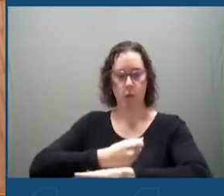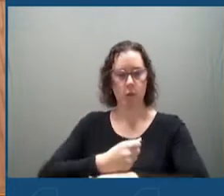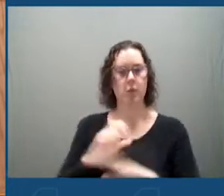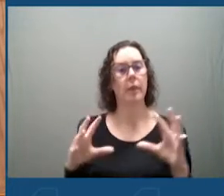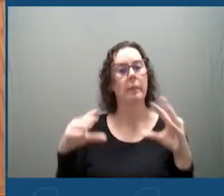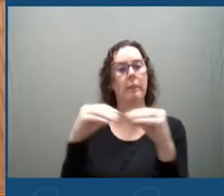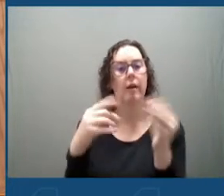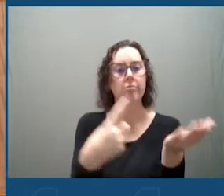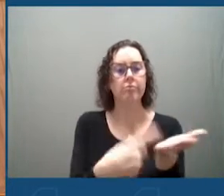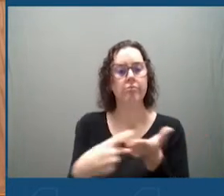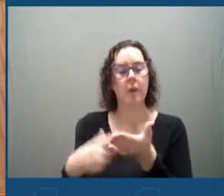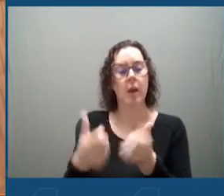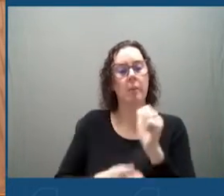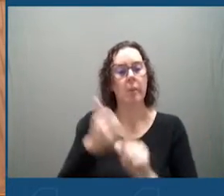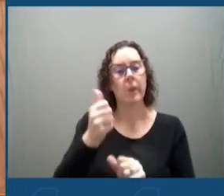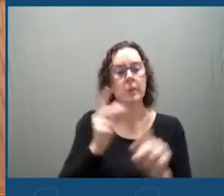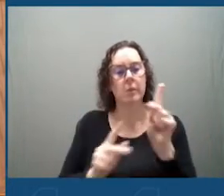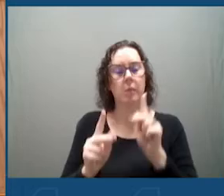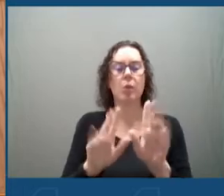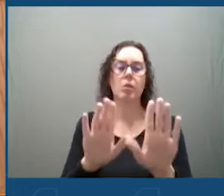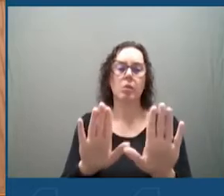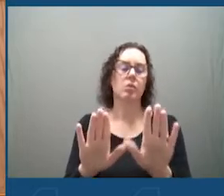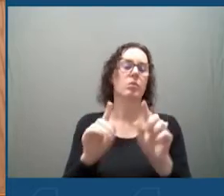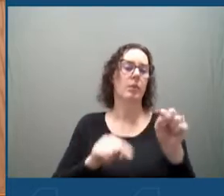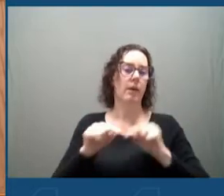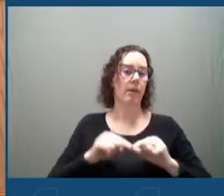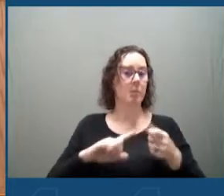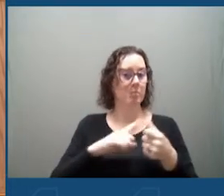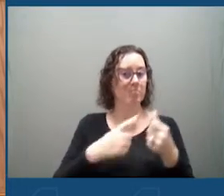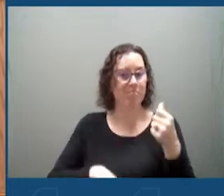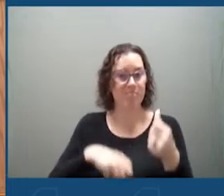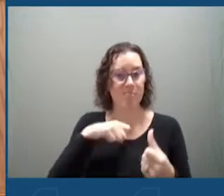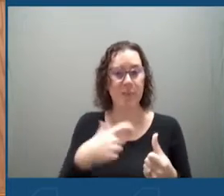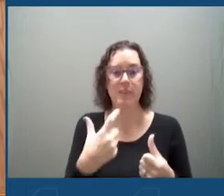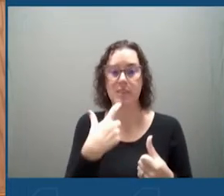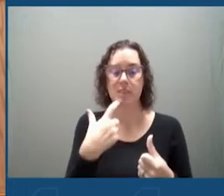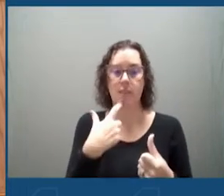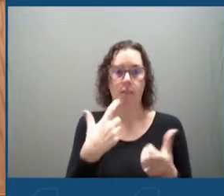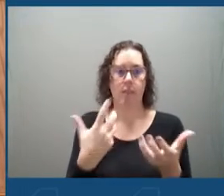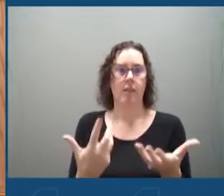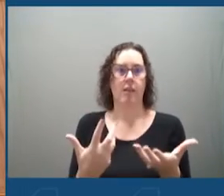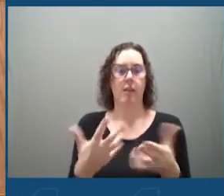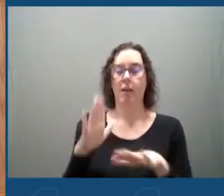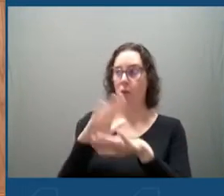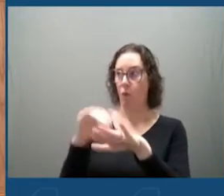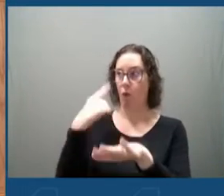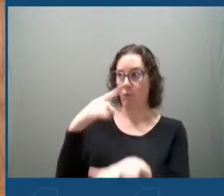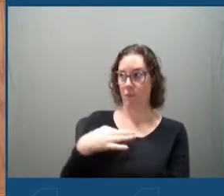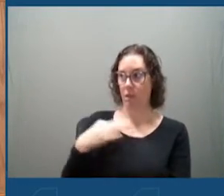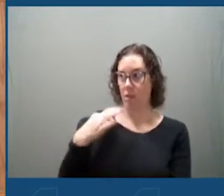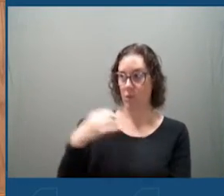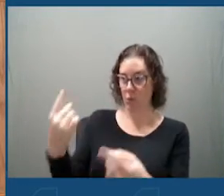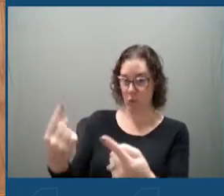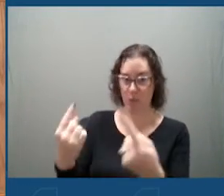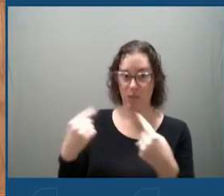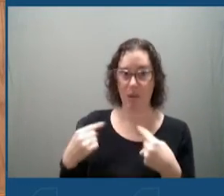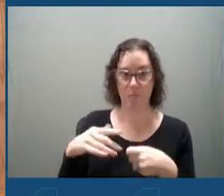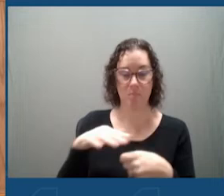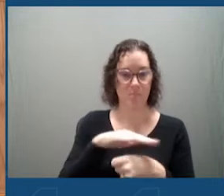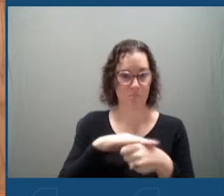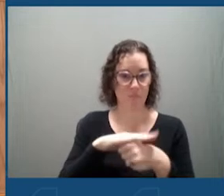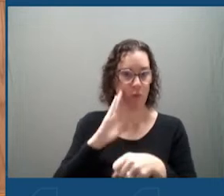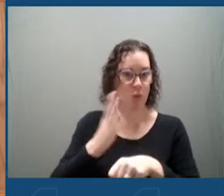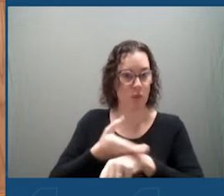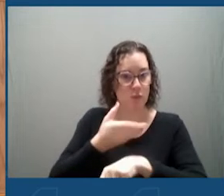individuals whose doors we knocked on, well, first I'm proud to say that when I called for volunteers to come to Bedford-Stuyvesant Restoration, I thought